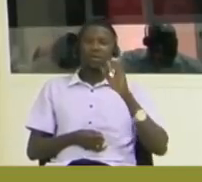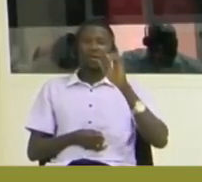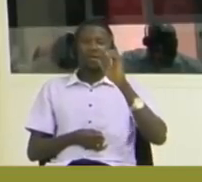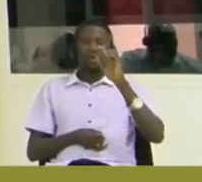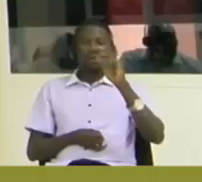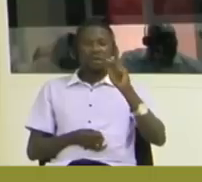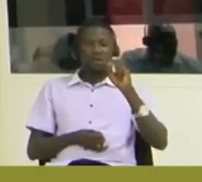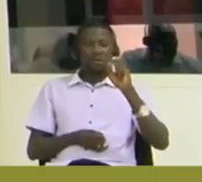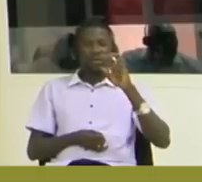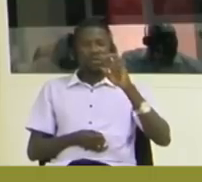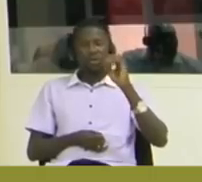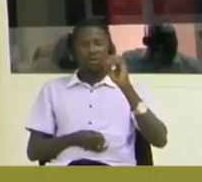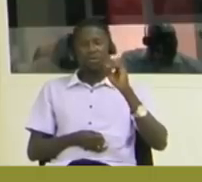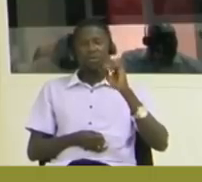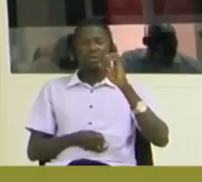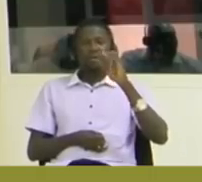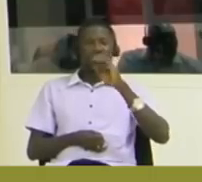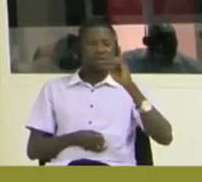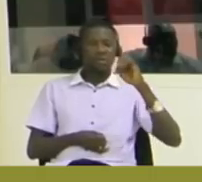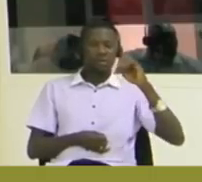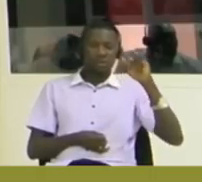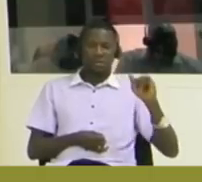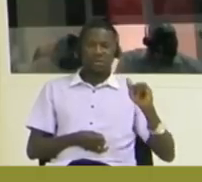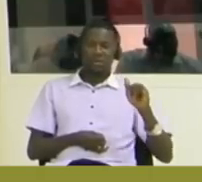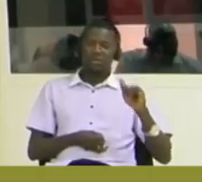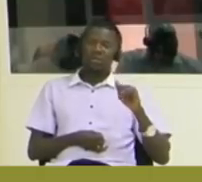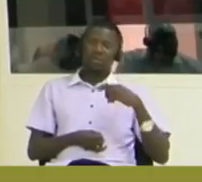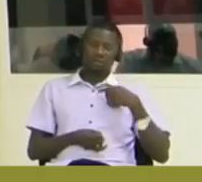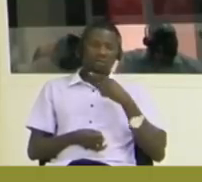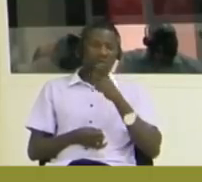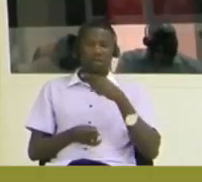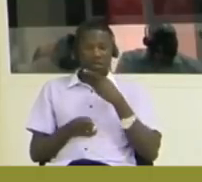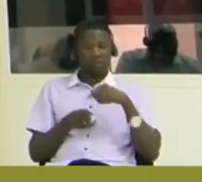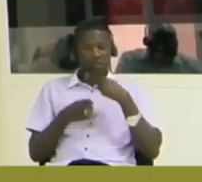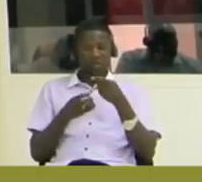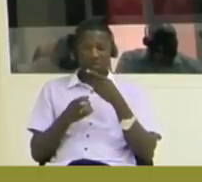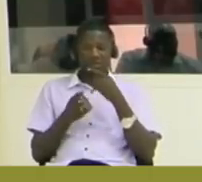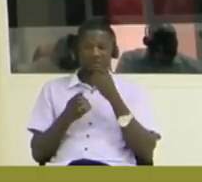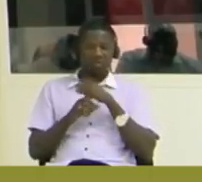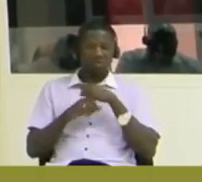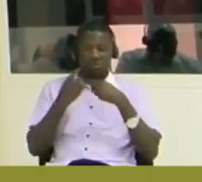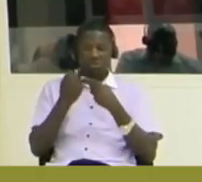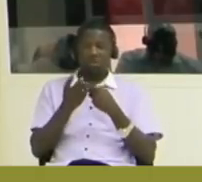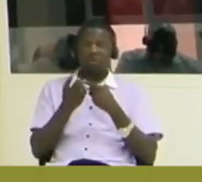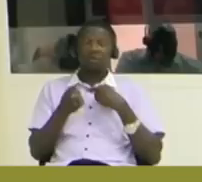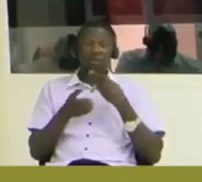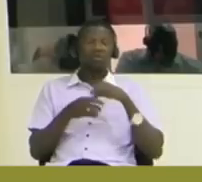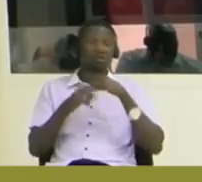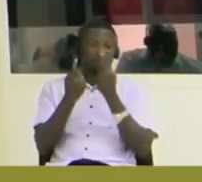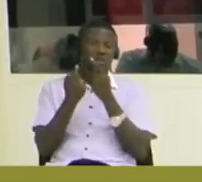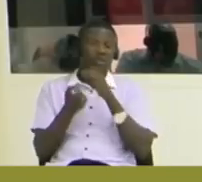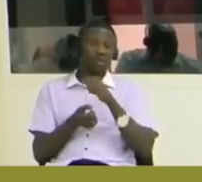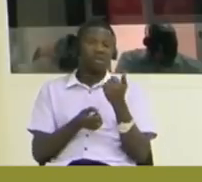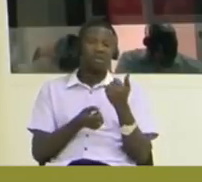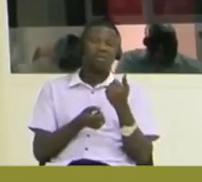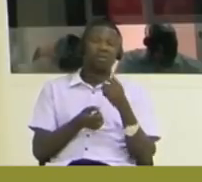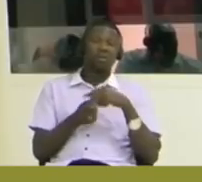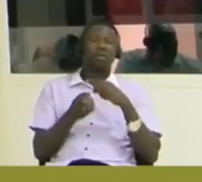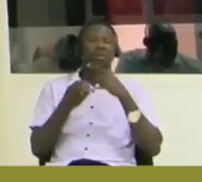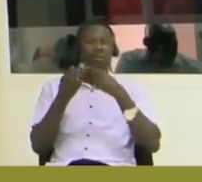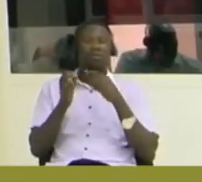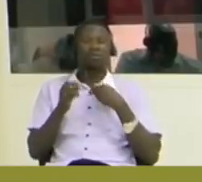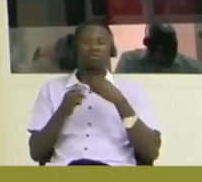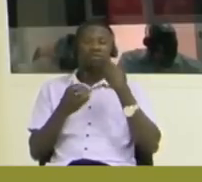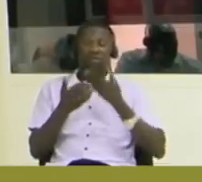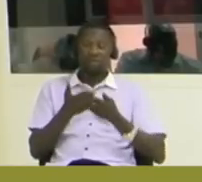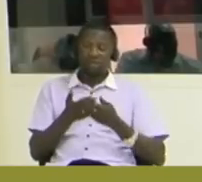We were not there for this purpose. We were there for something else. Once that finished and the three of us stayed